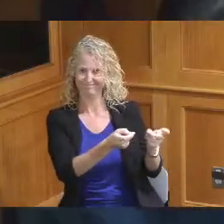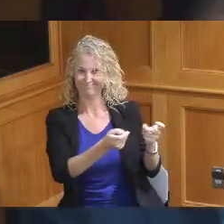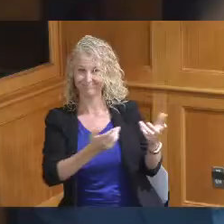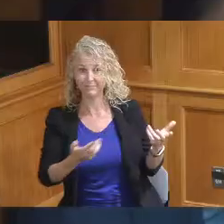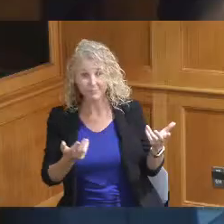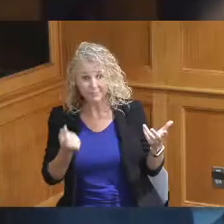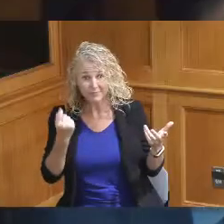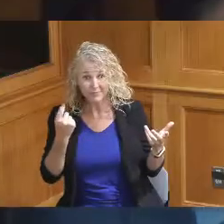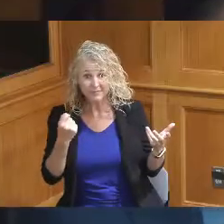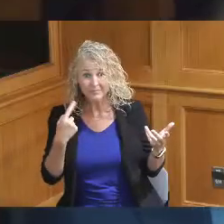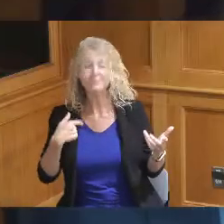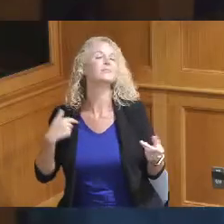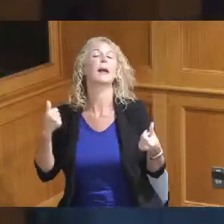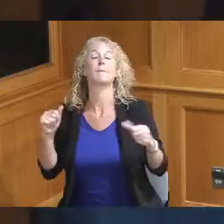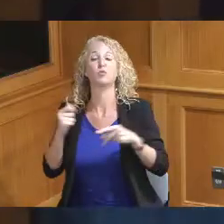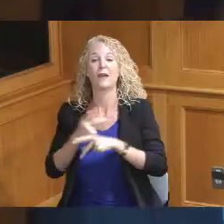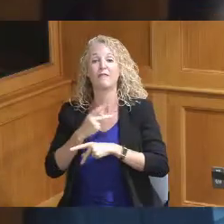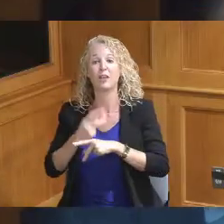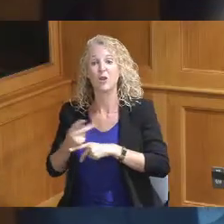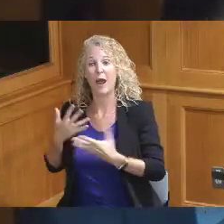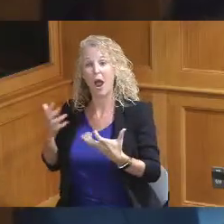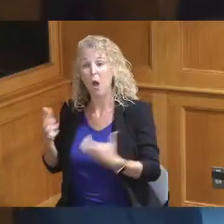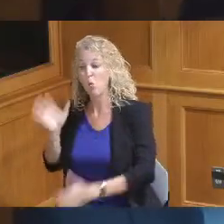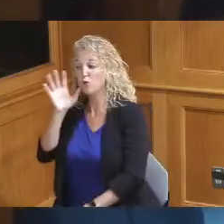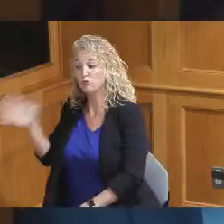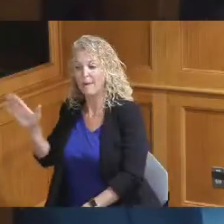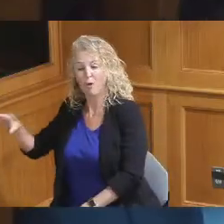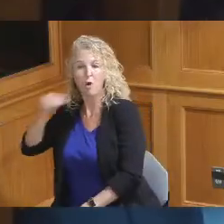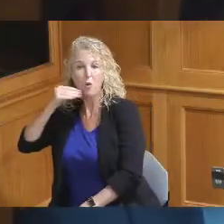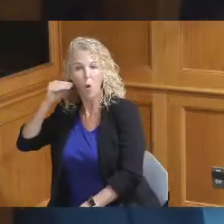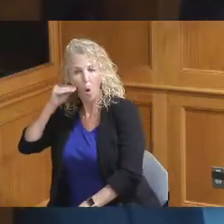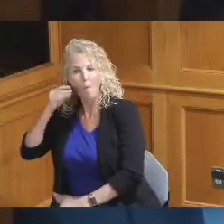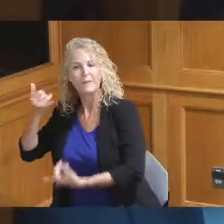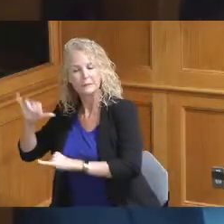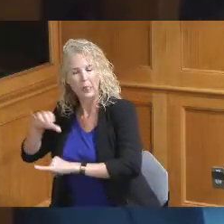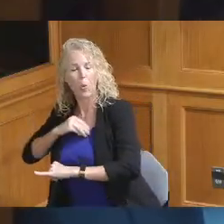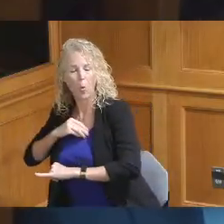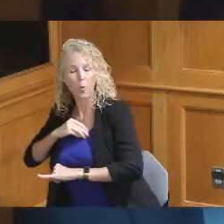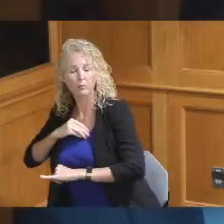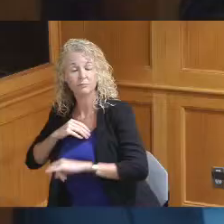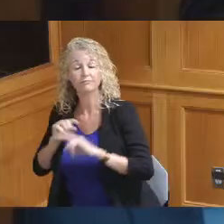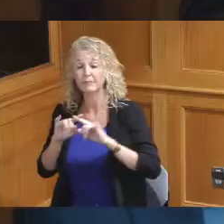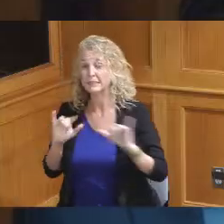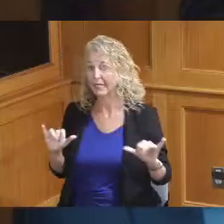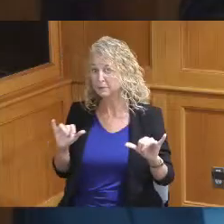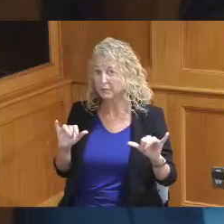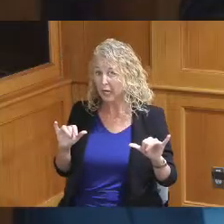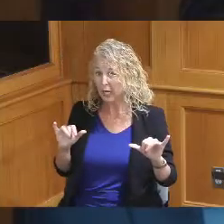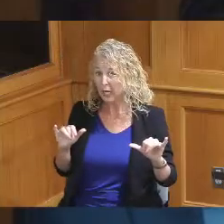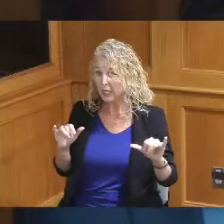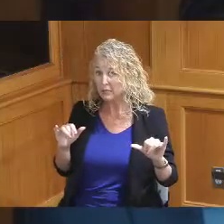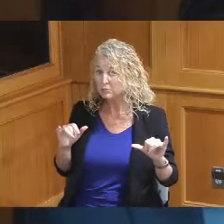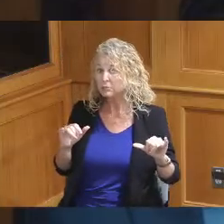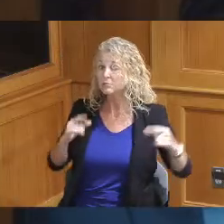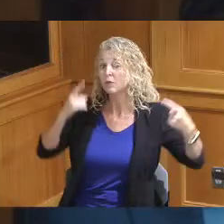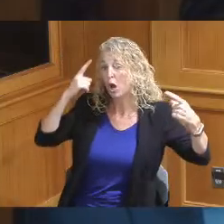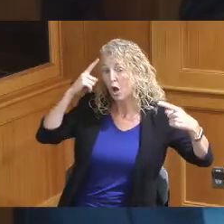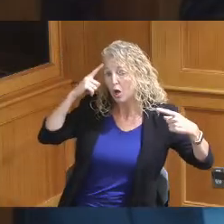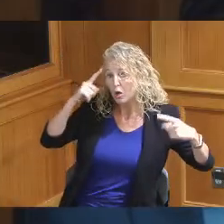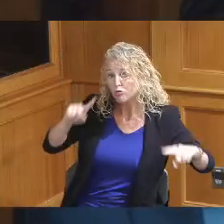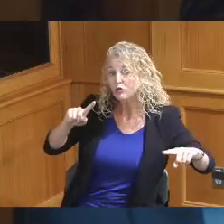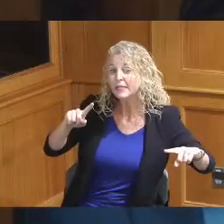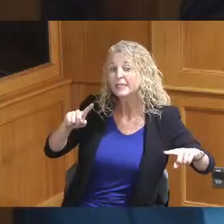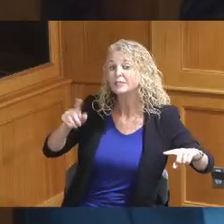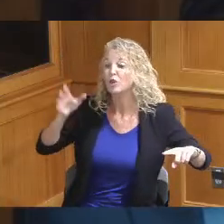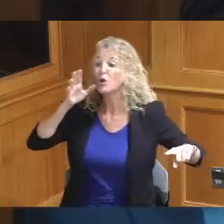trying to say, how can we balance where grandma can hold on to her house, and at the same time, we can have a win-win with the grandma and the